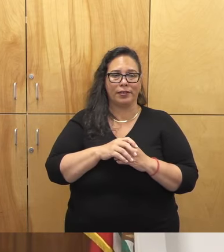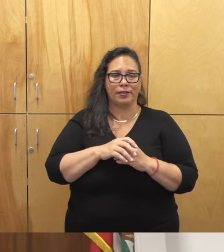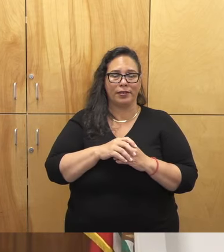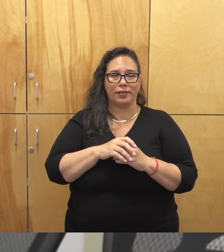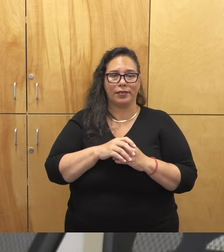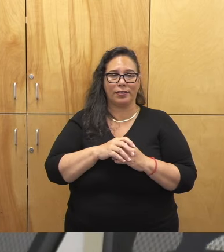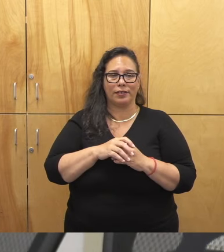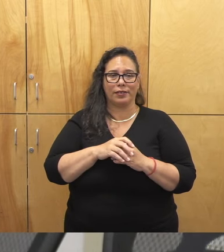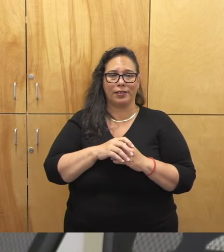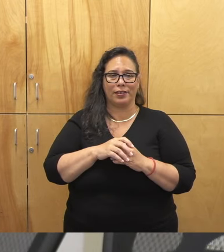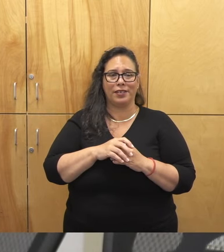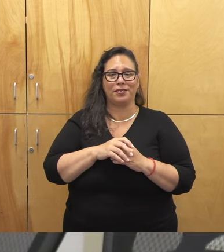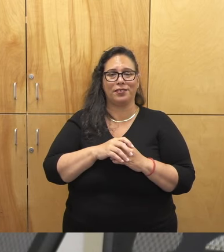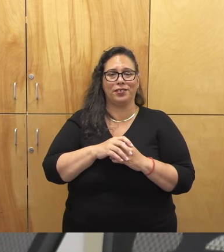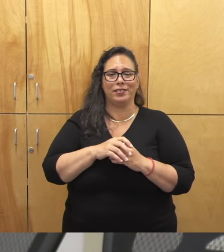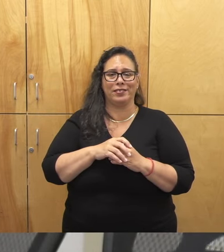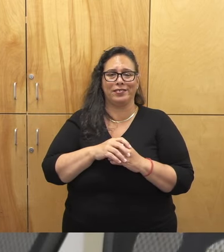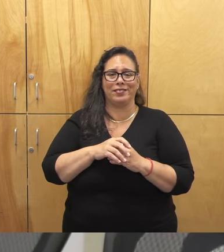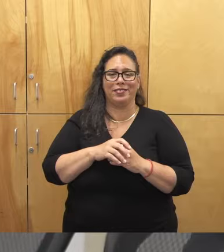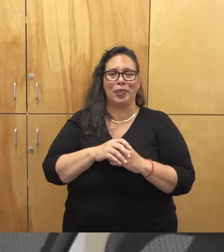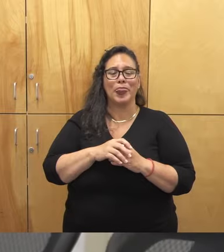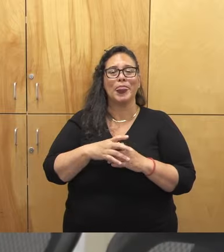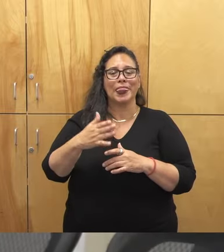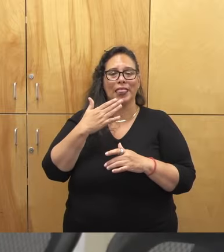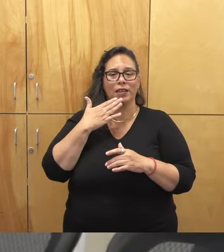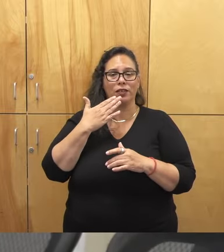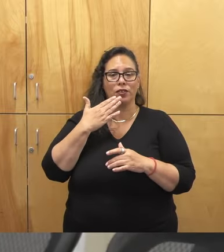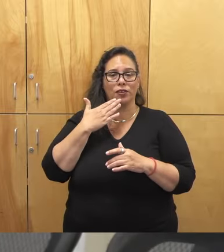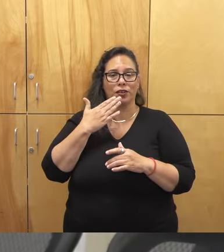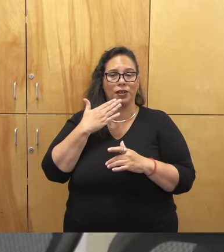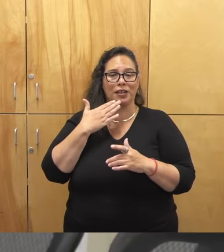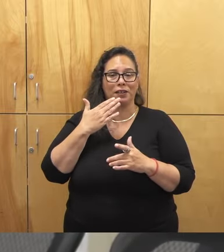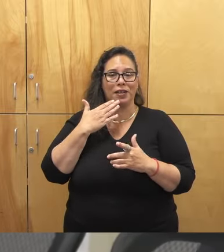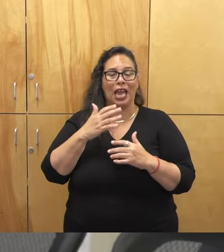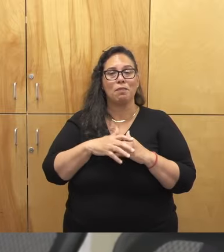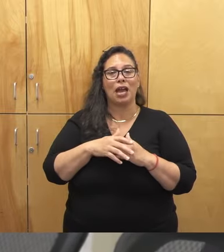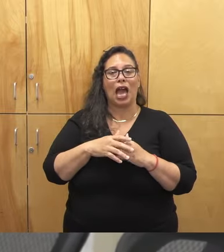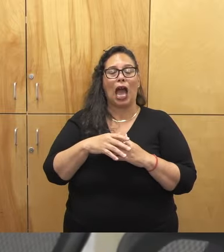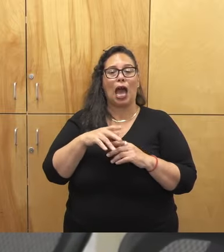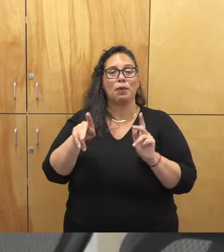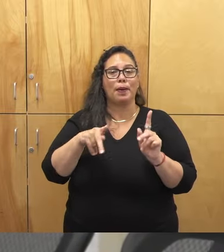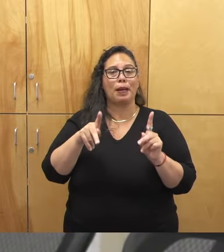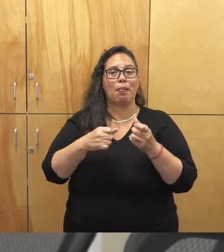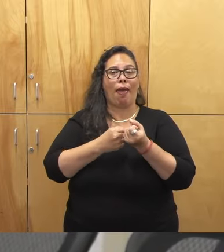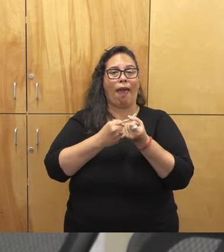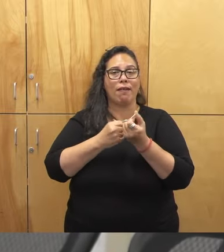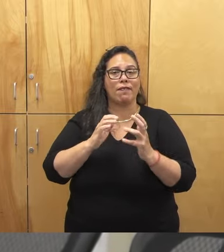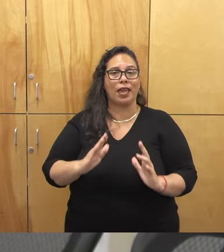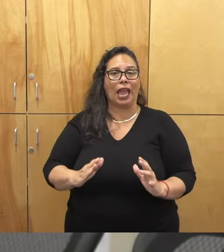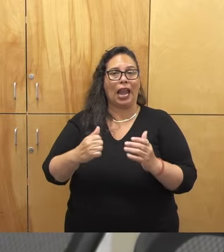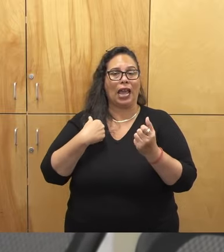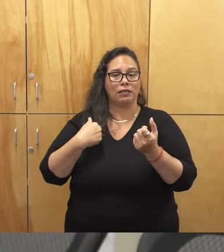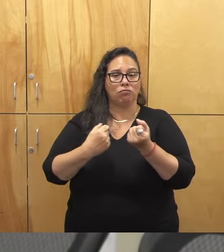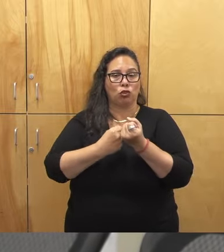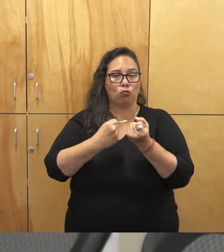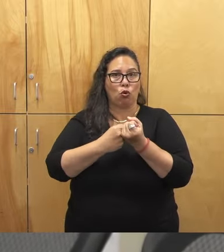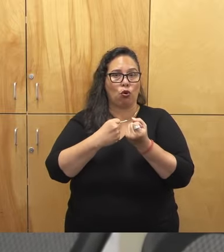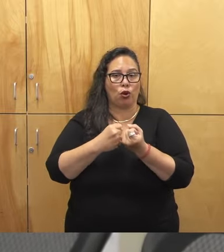Good afternoon, board members and everyone else. My name is Nicole Gon-Ochi. I'm with Public Advocates, and I support